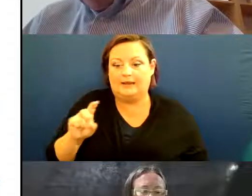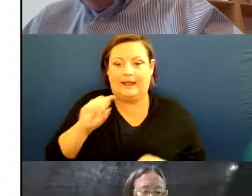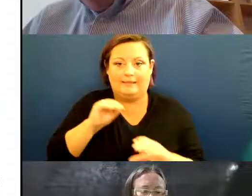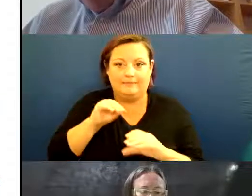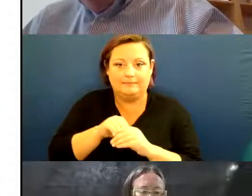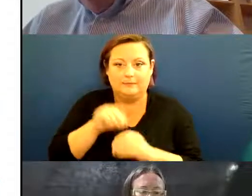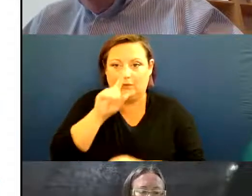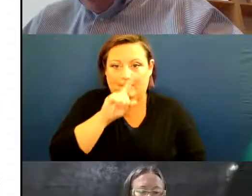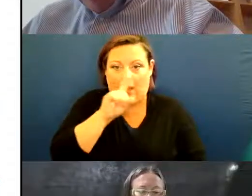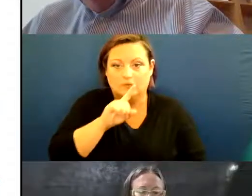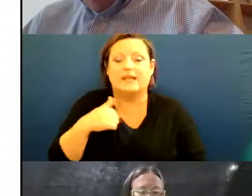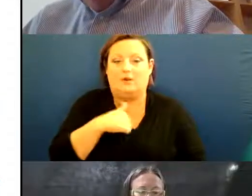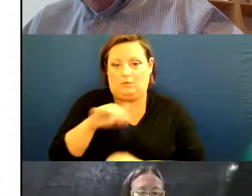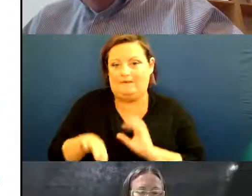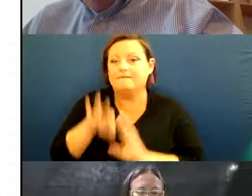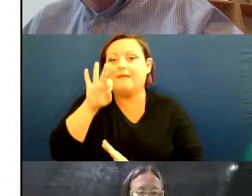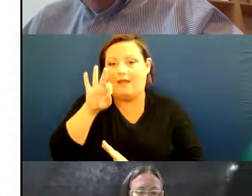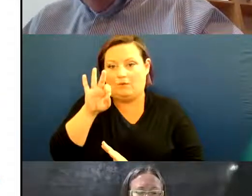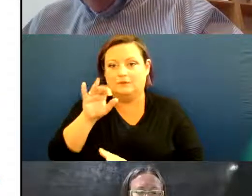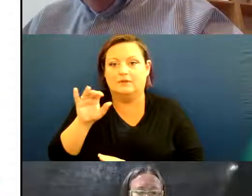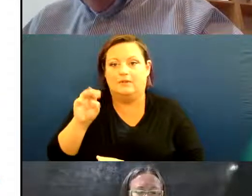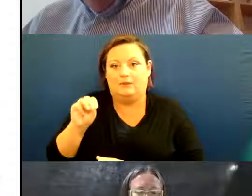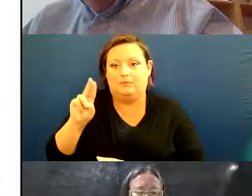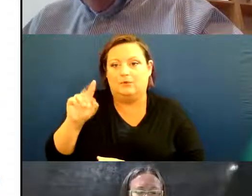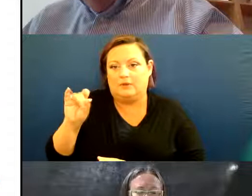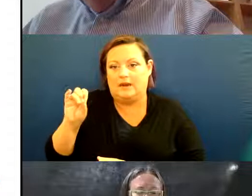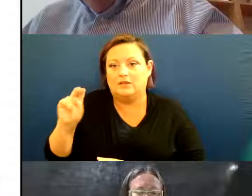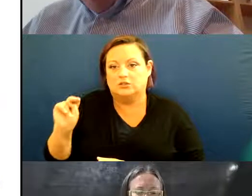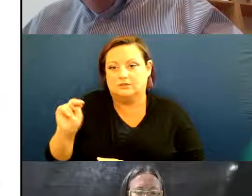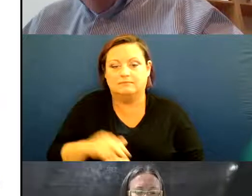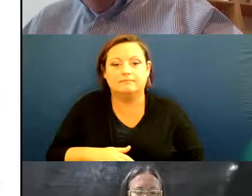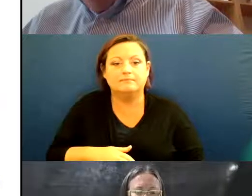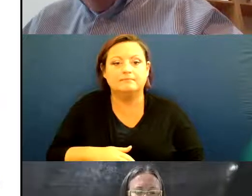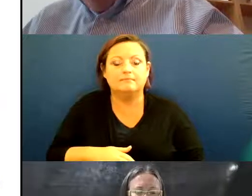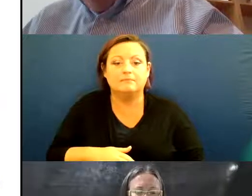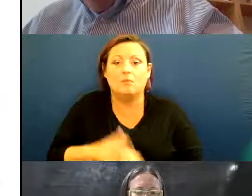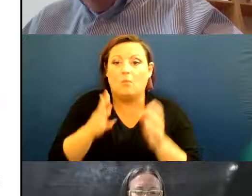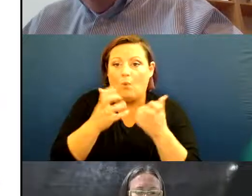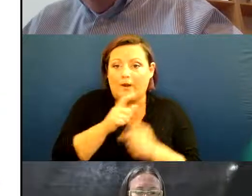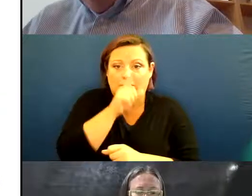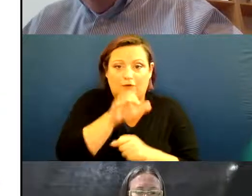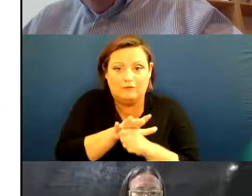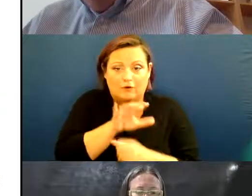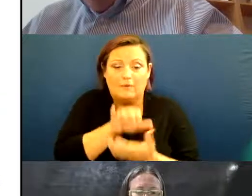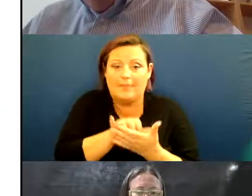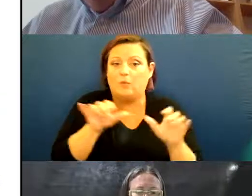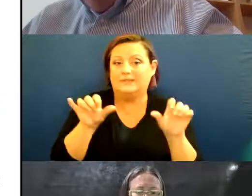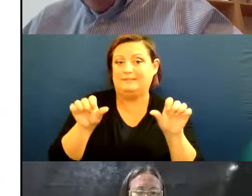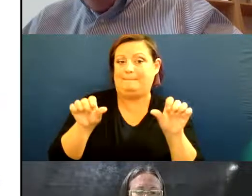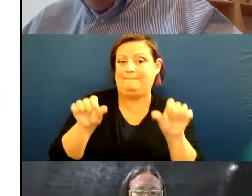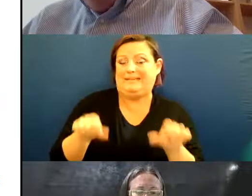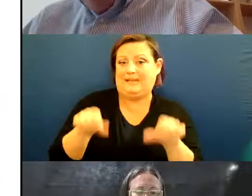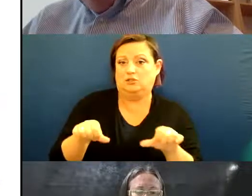a mutation. So we wanted to confirm that was potentially the